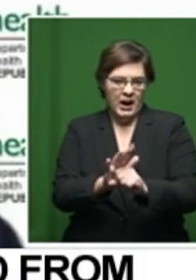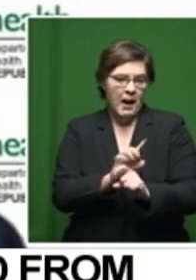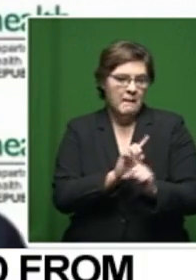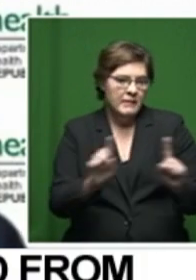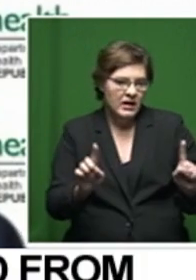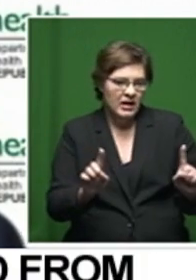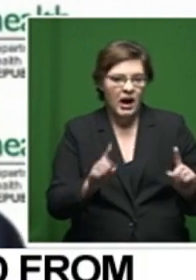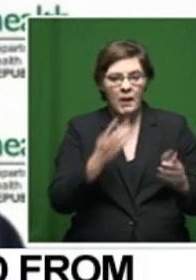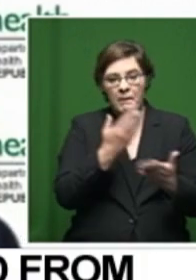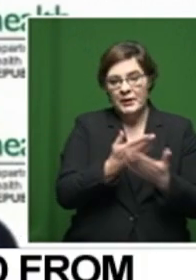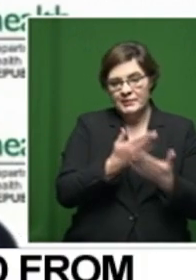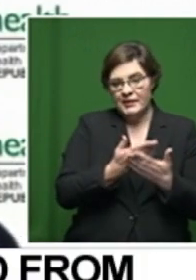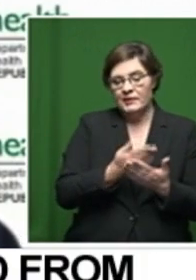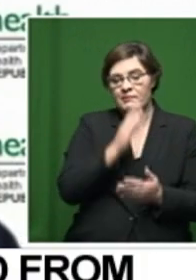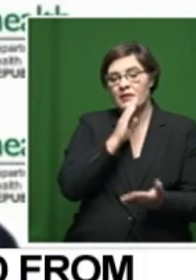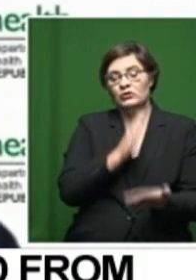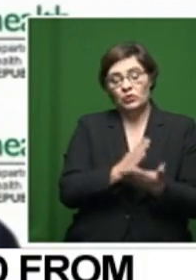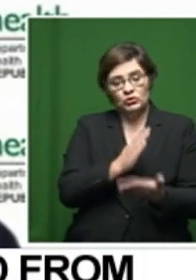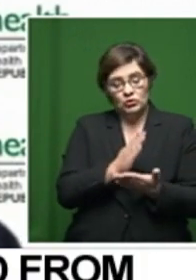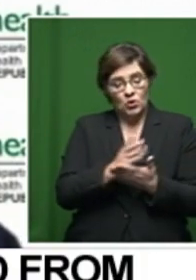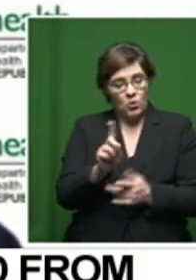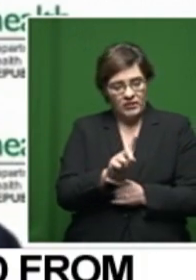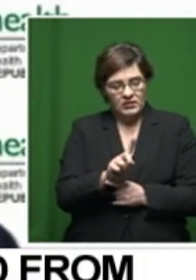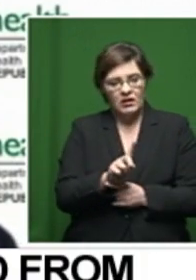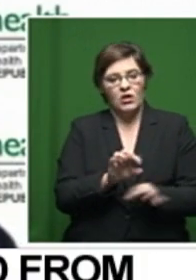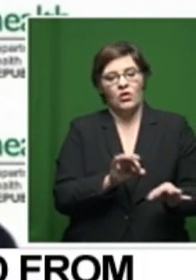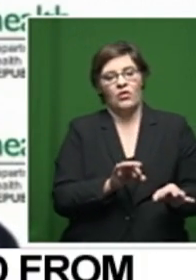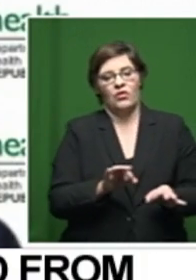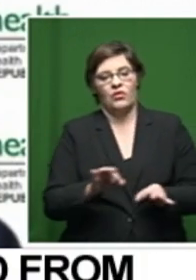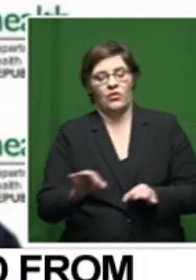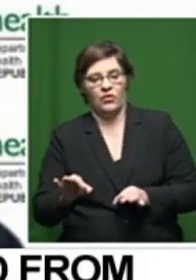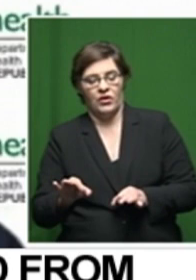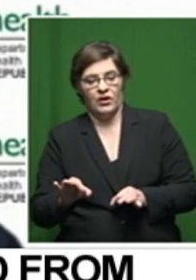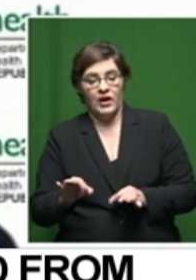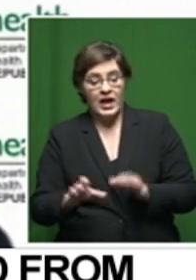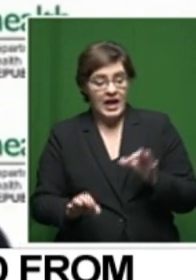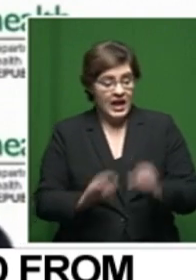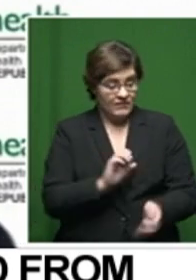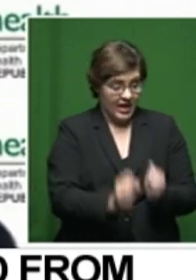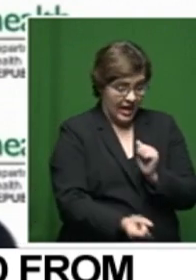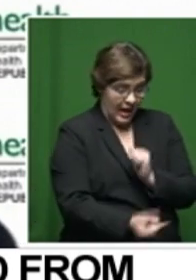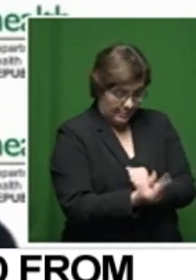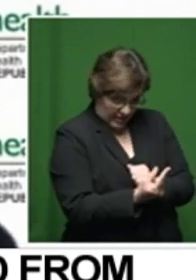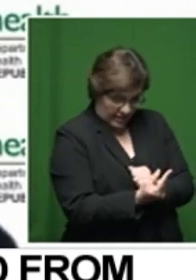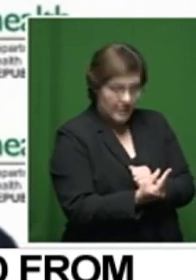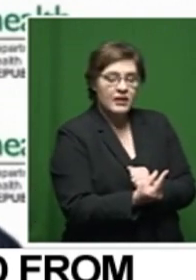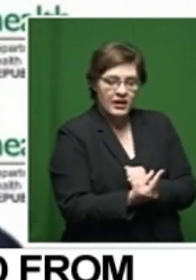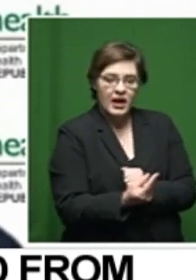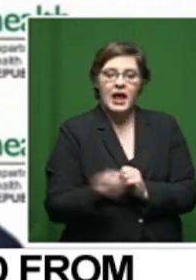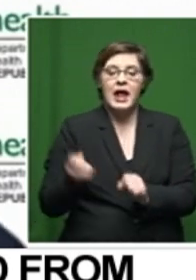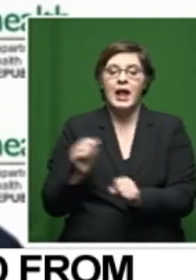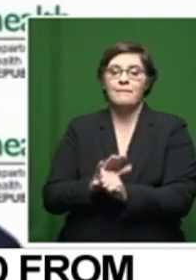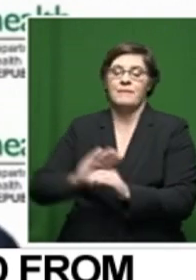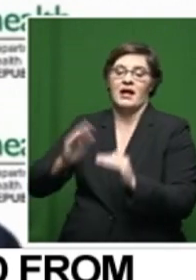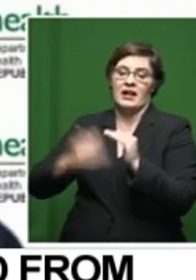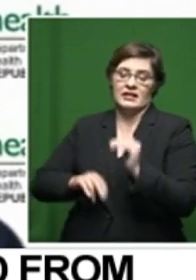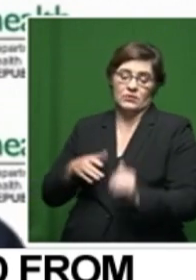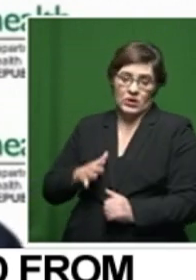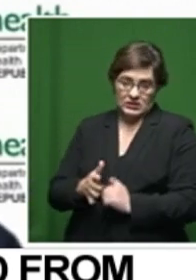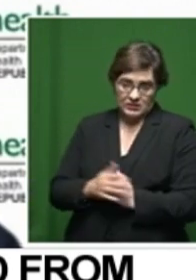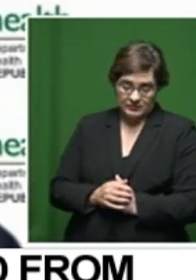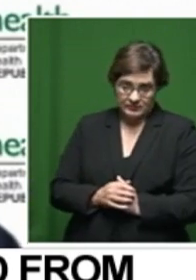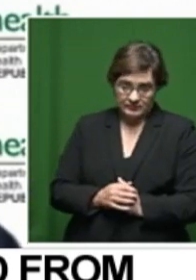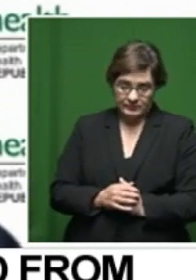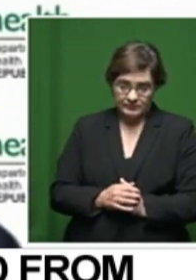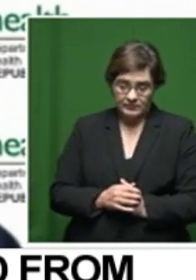do everything possible to make sure that we can delay it and make sure even when it comes, it must have far less impact.